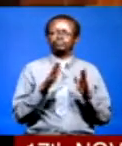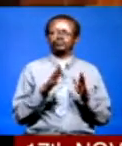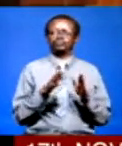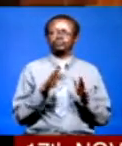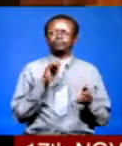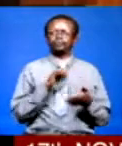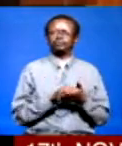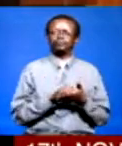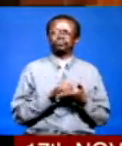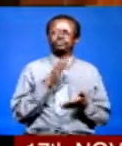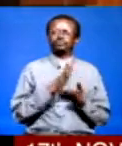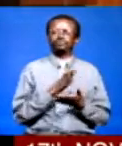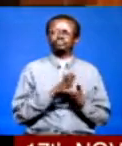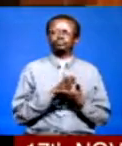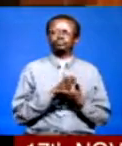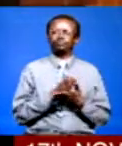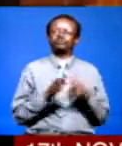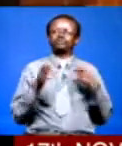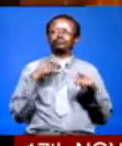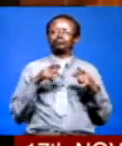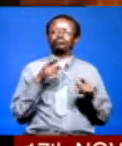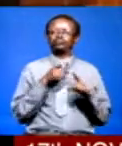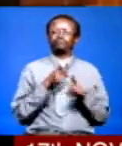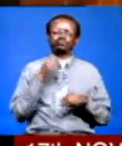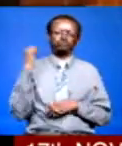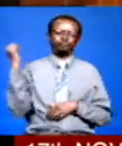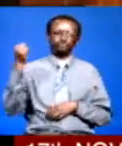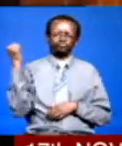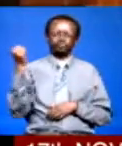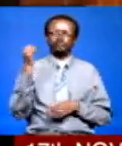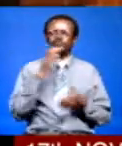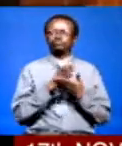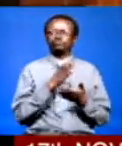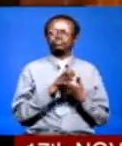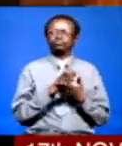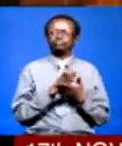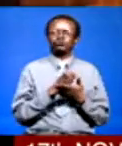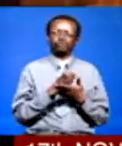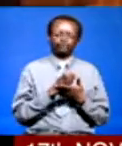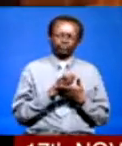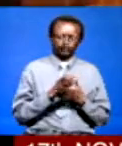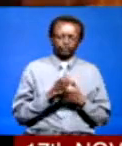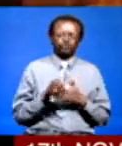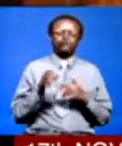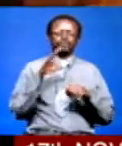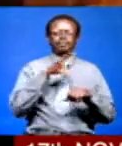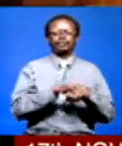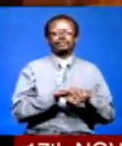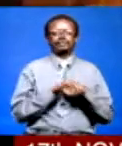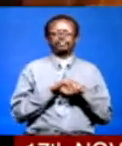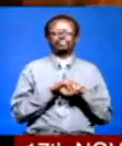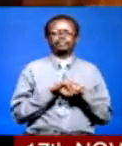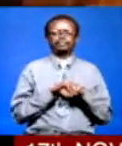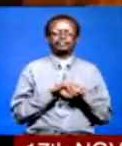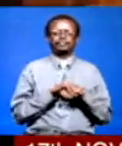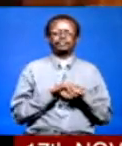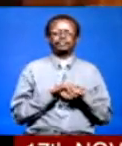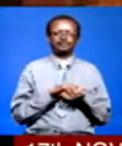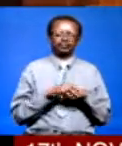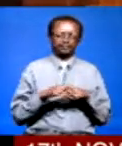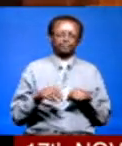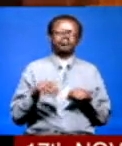Mr. Speaker, sir, the people of Mumias have benefited from the legal services rendered by myself